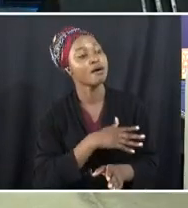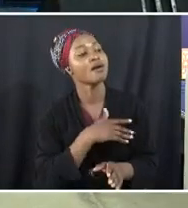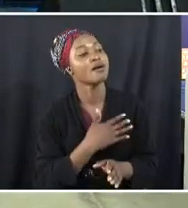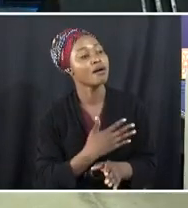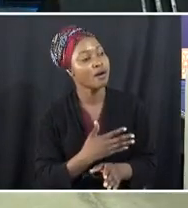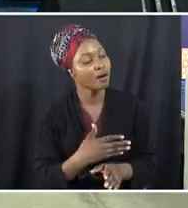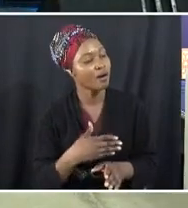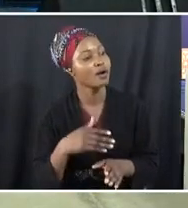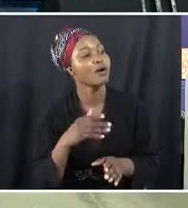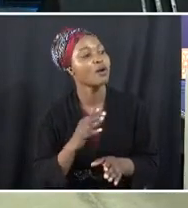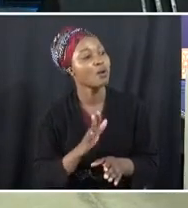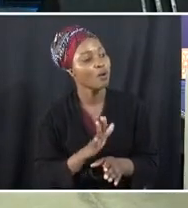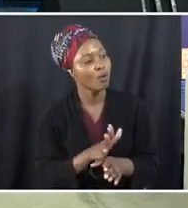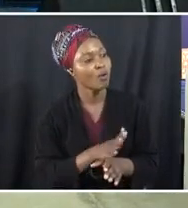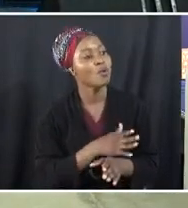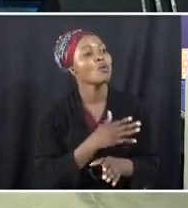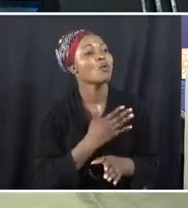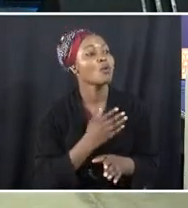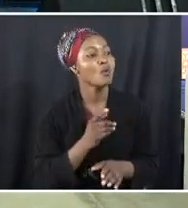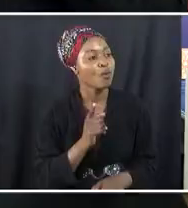tutaimba.